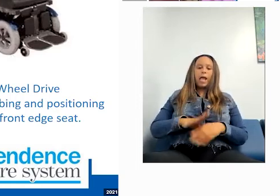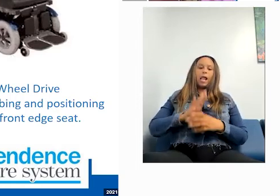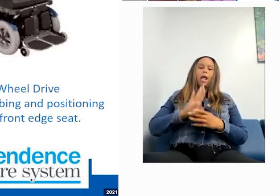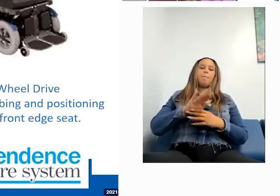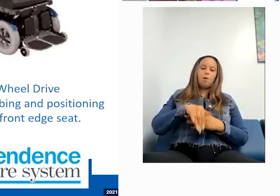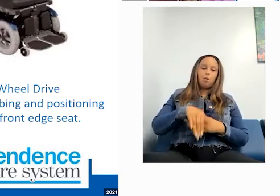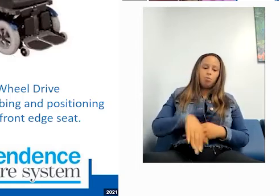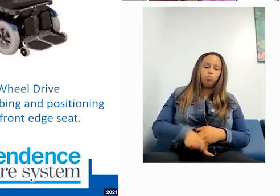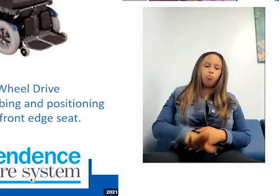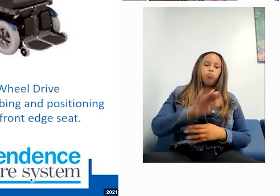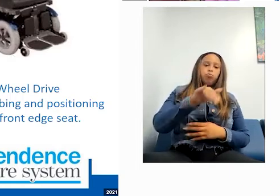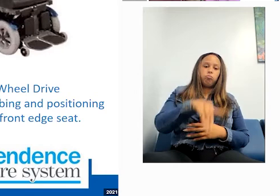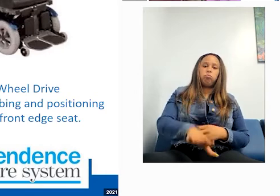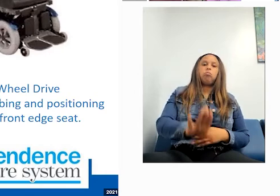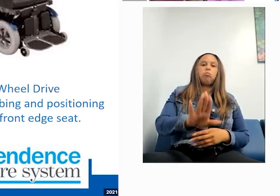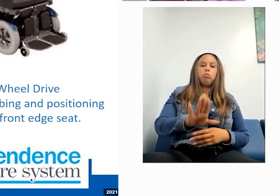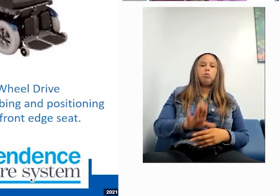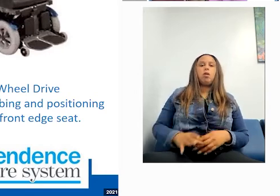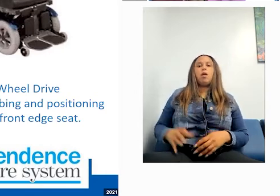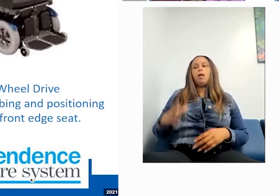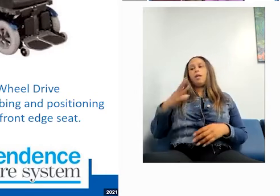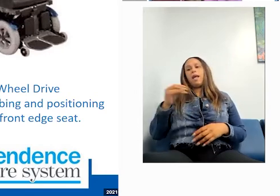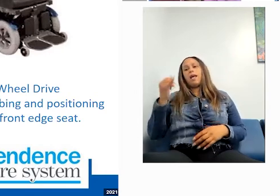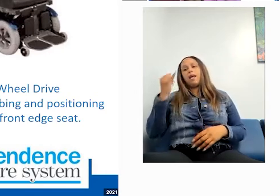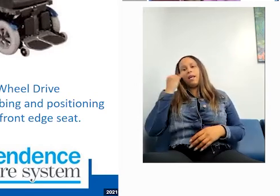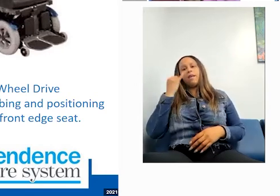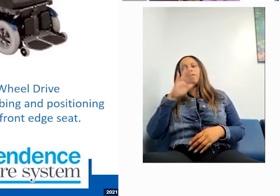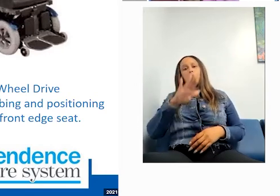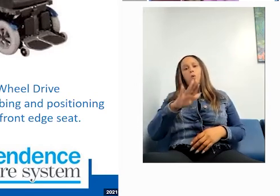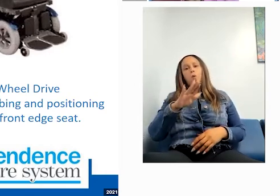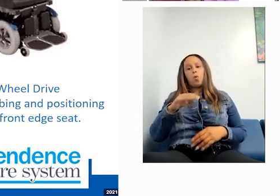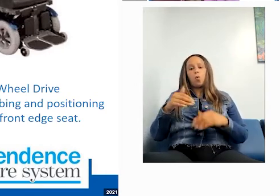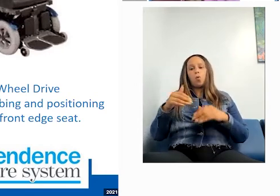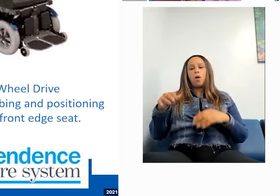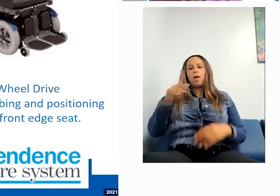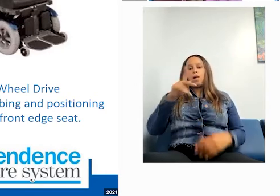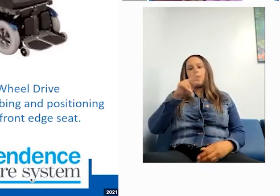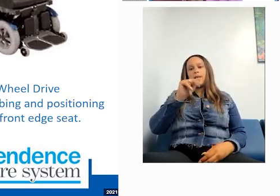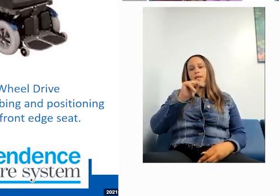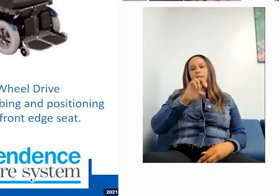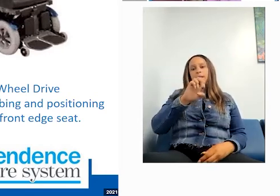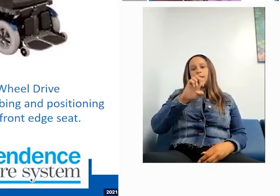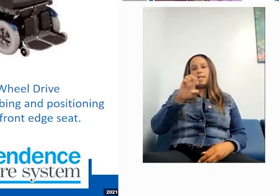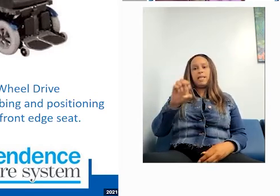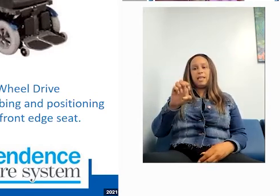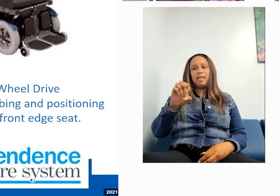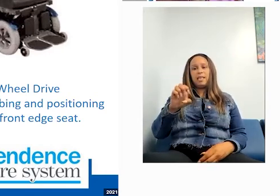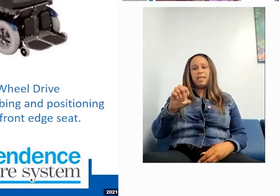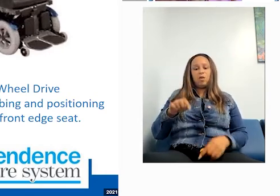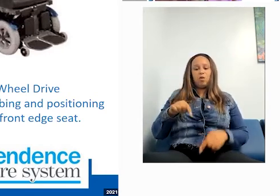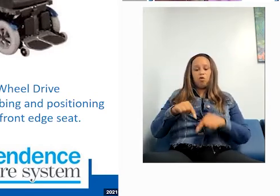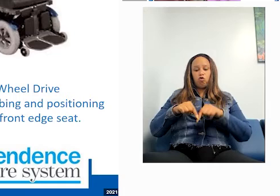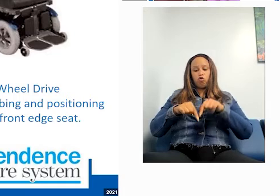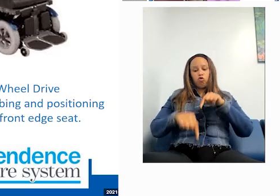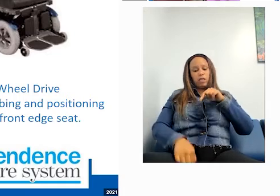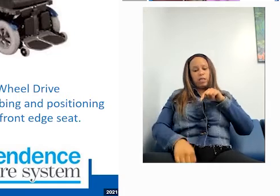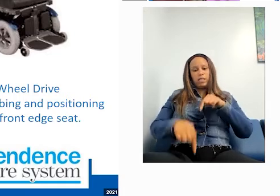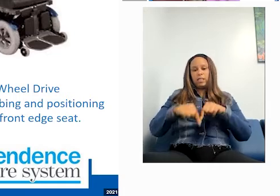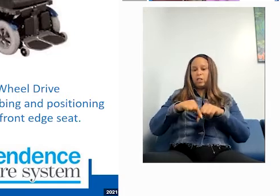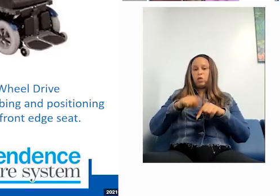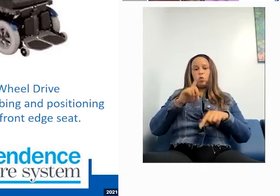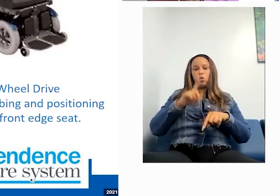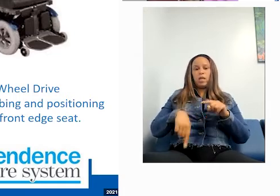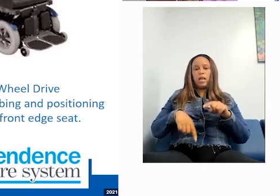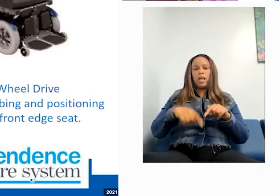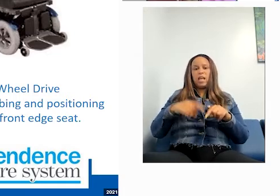reason your knee range of motion is limited, if you need your feet very close